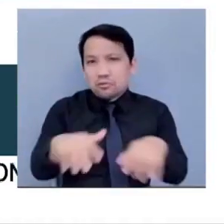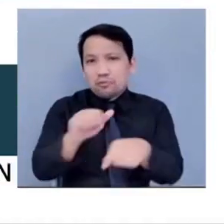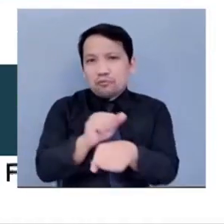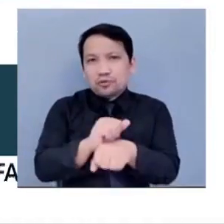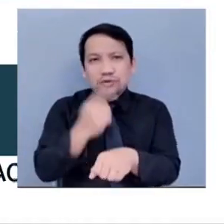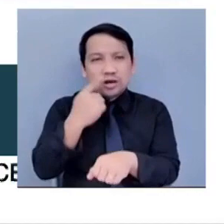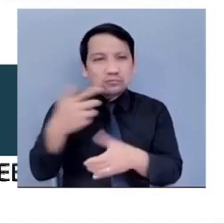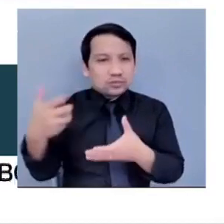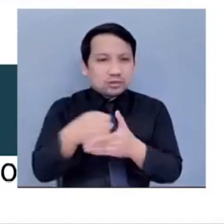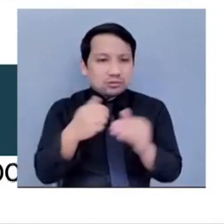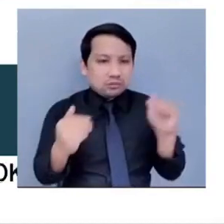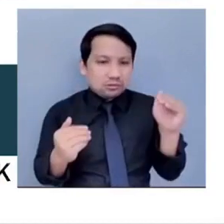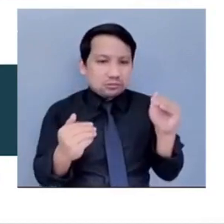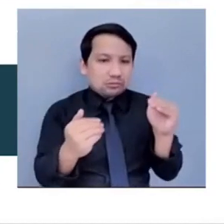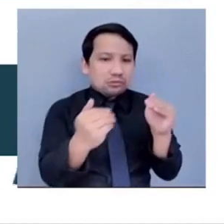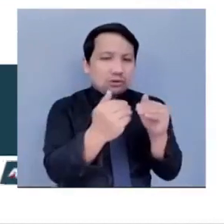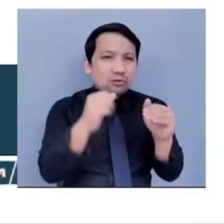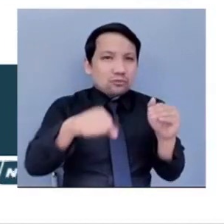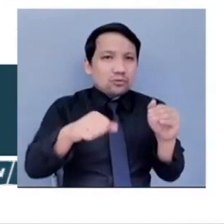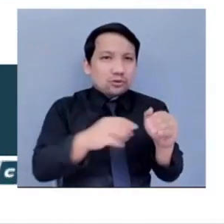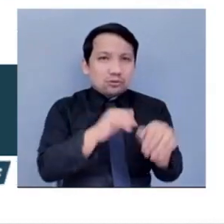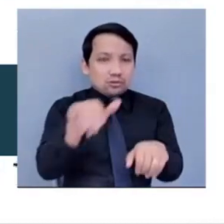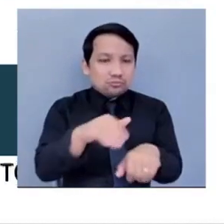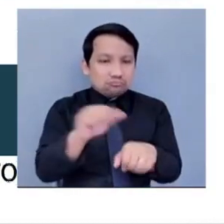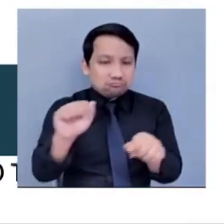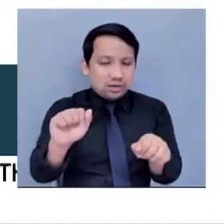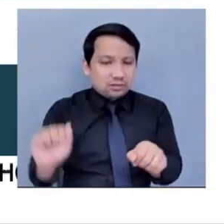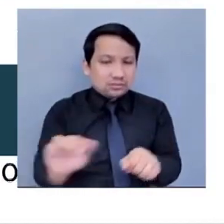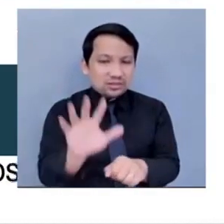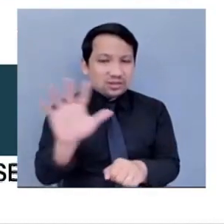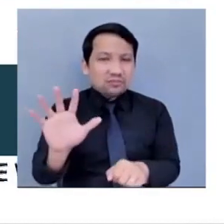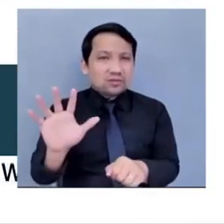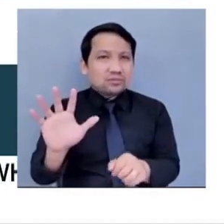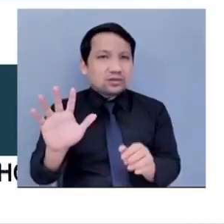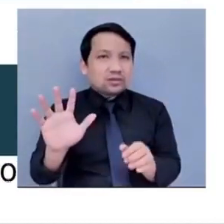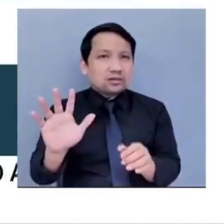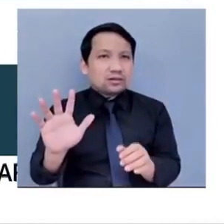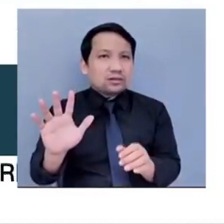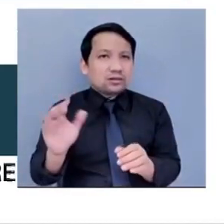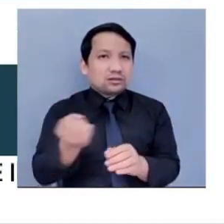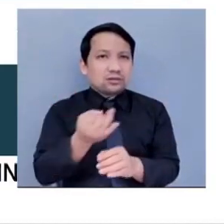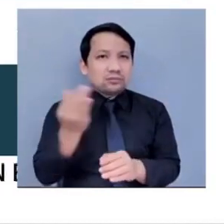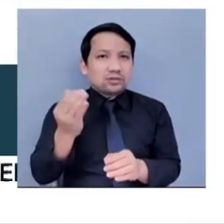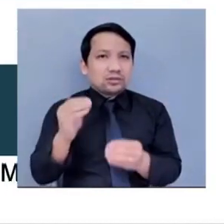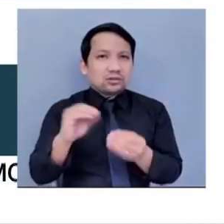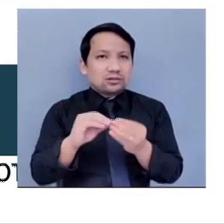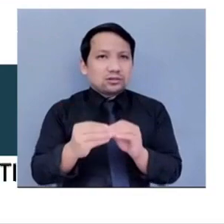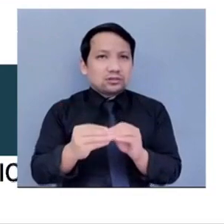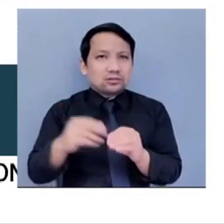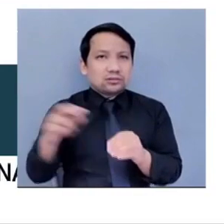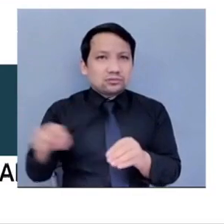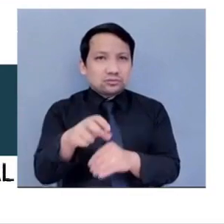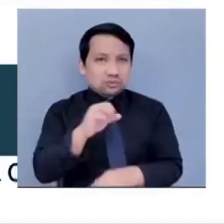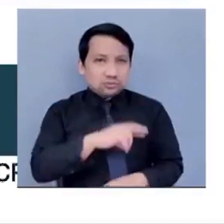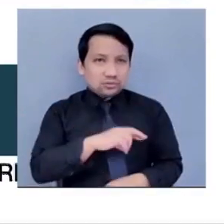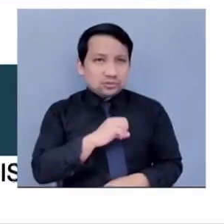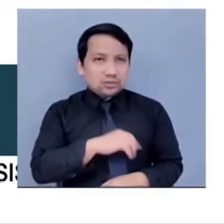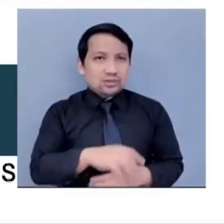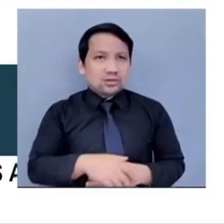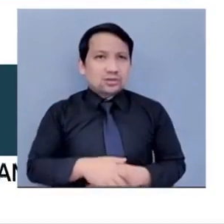up with the rest of ASEAN, because we all know in terms of number of tourists and tourism revenues, so we really have